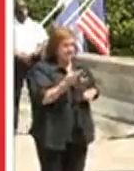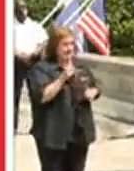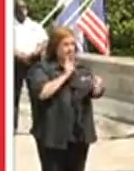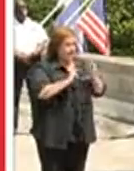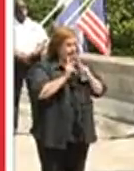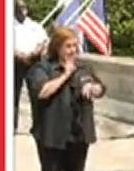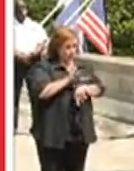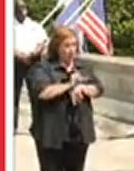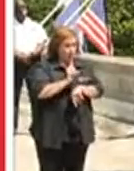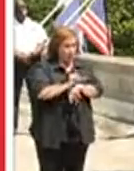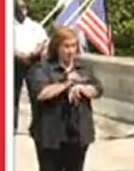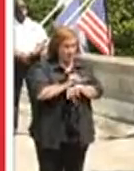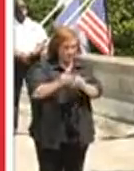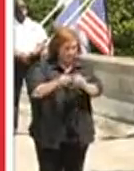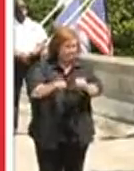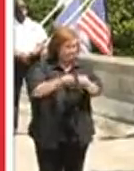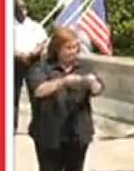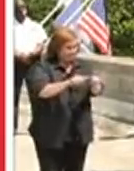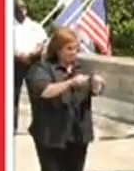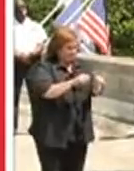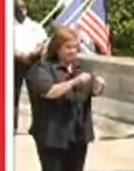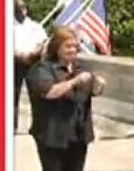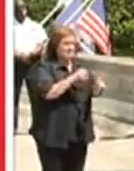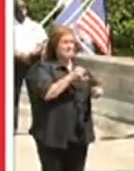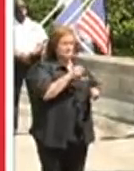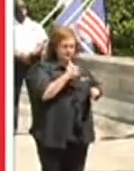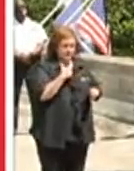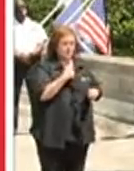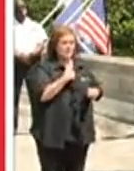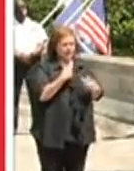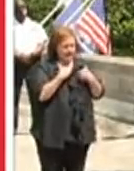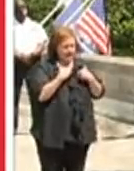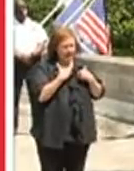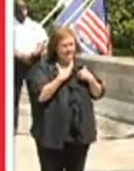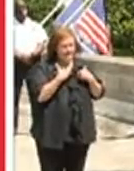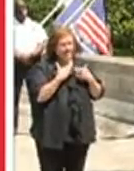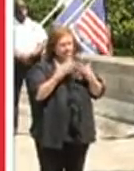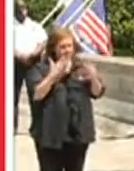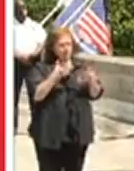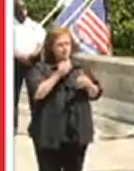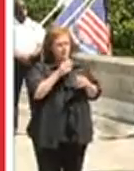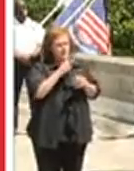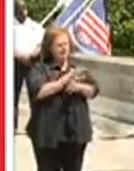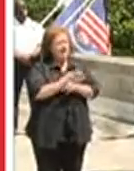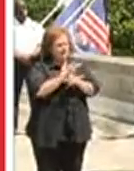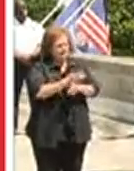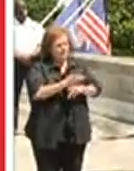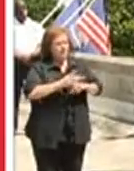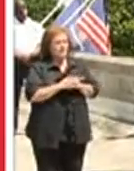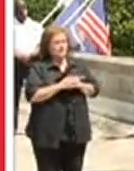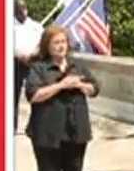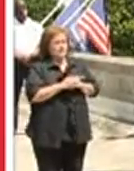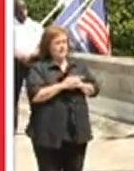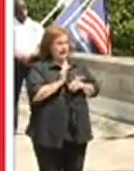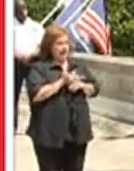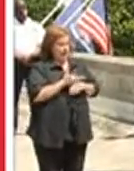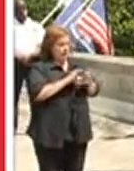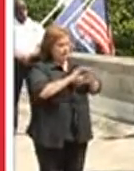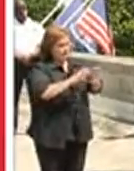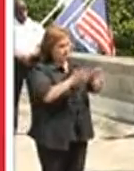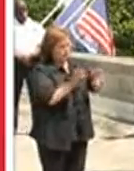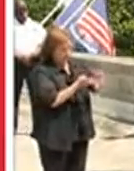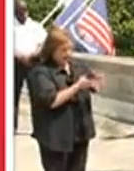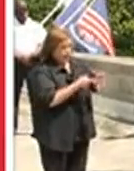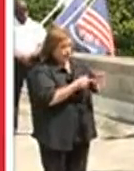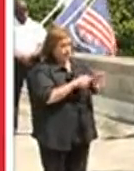sides of our roads, on our construction sites. We have a ton of them. Our statistics tell us that our catch basin cleaning and